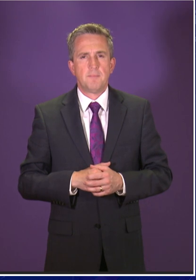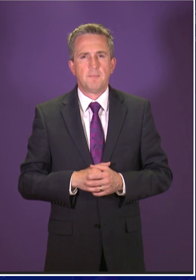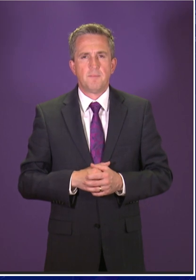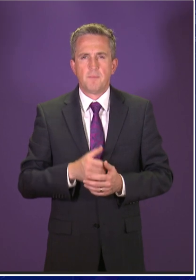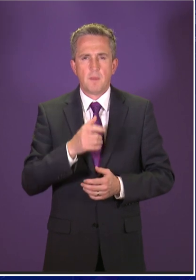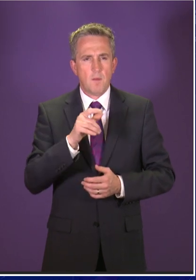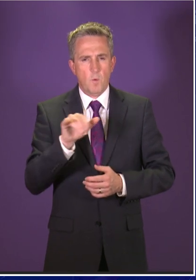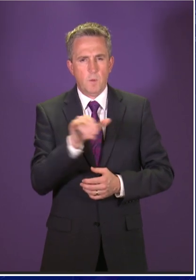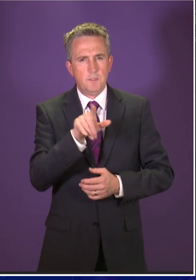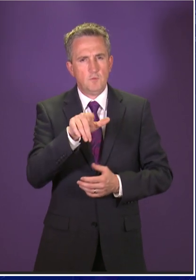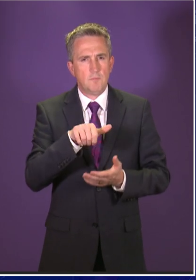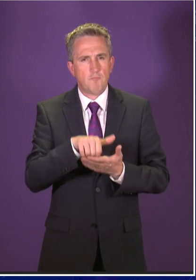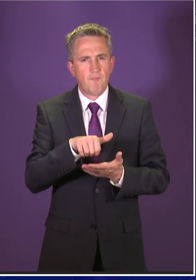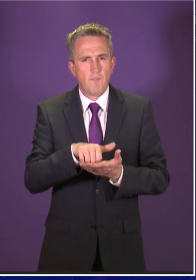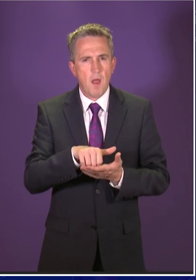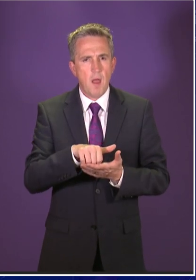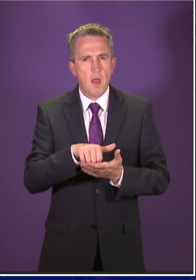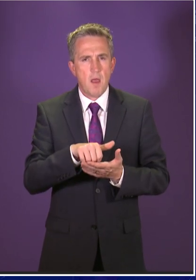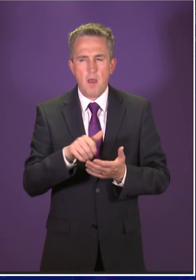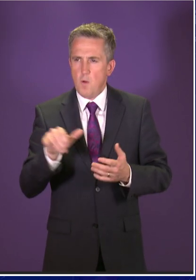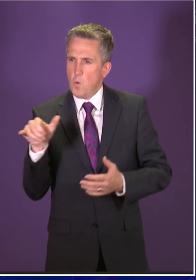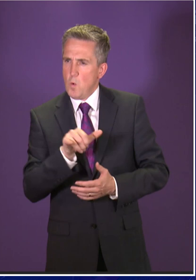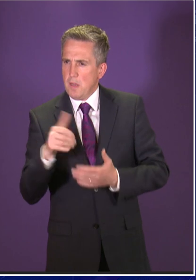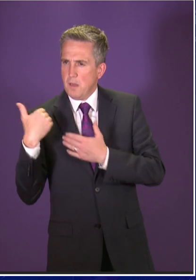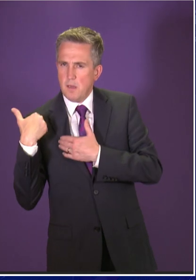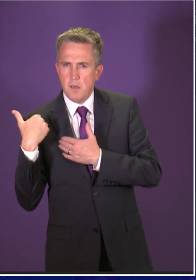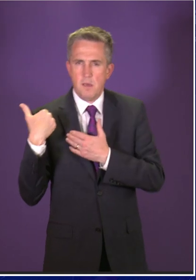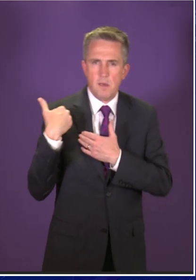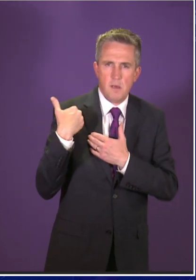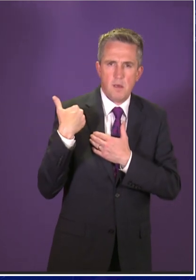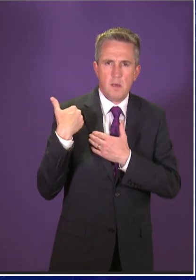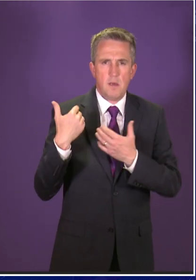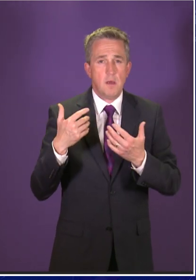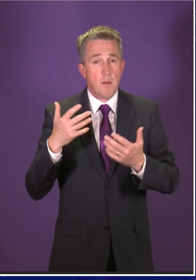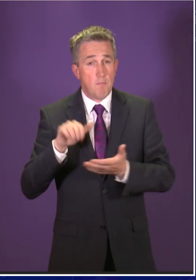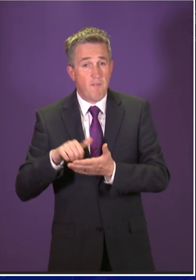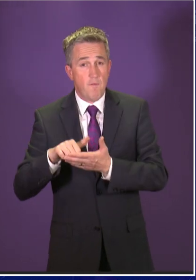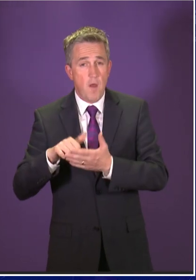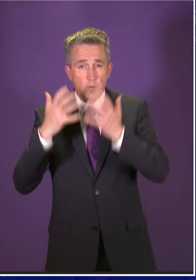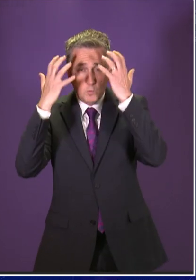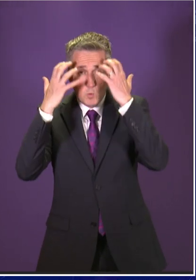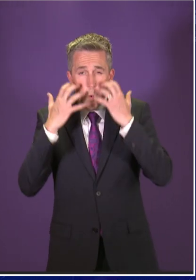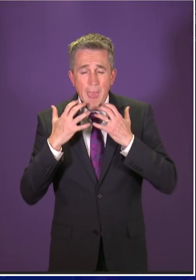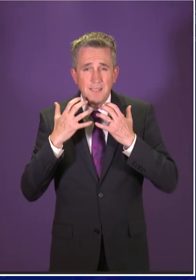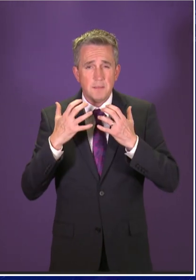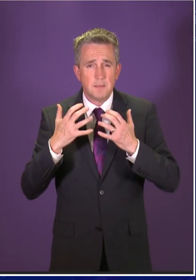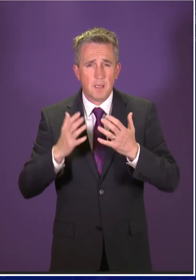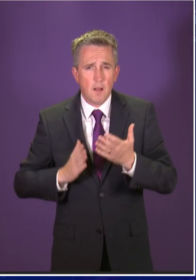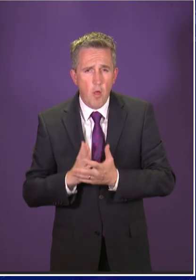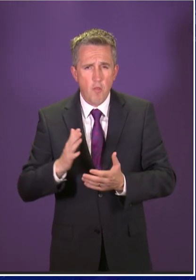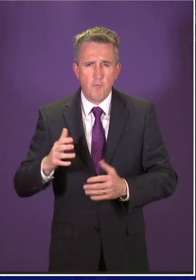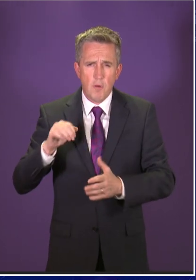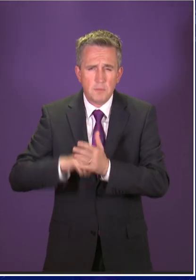Who would fardels bear to grunt and sweat under a weary